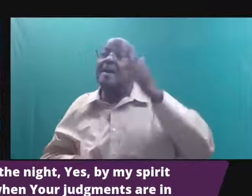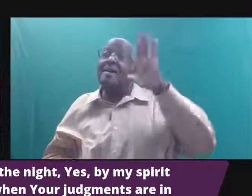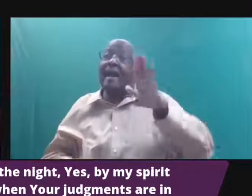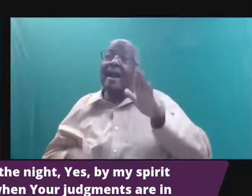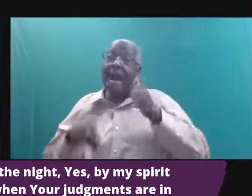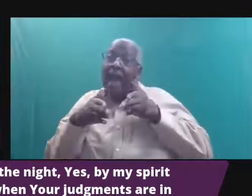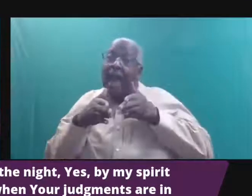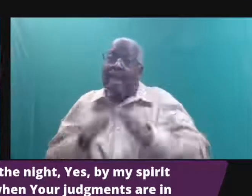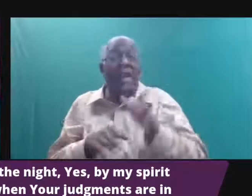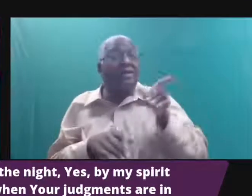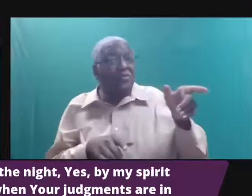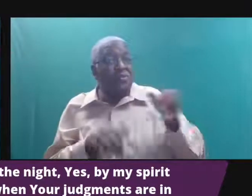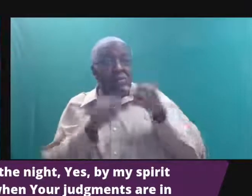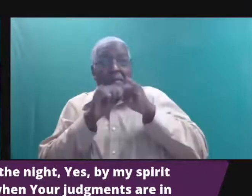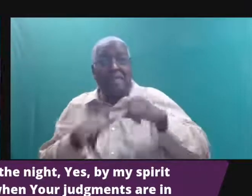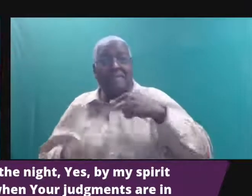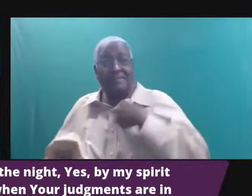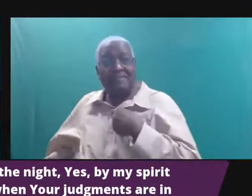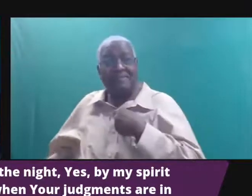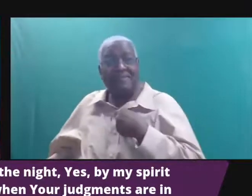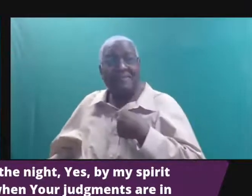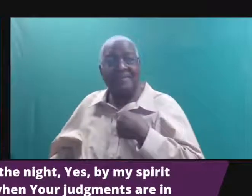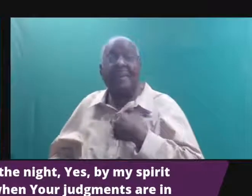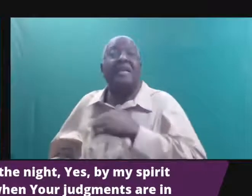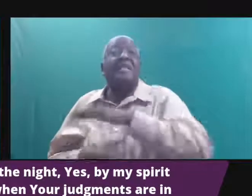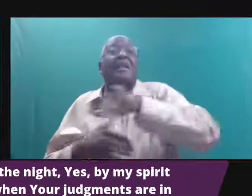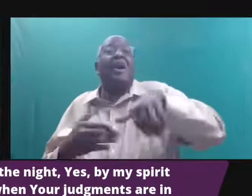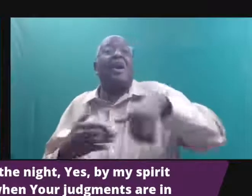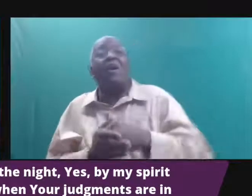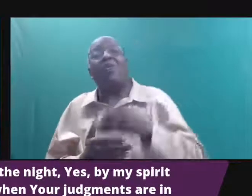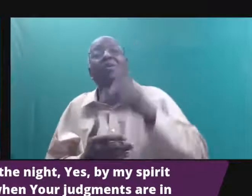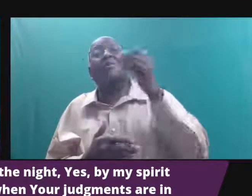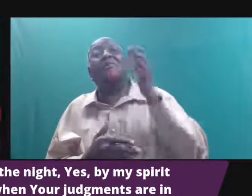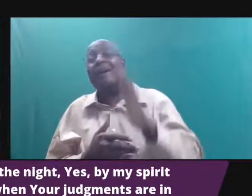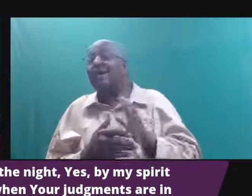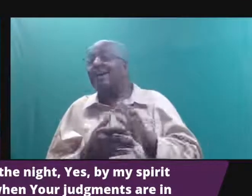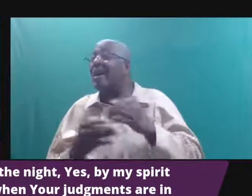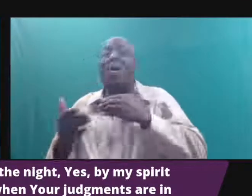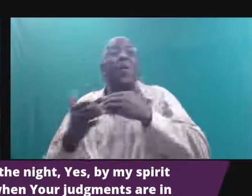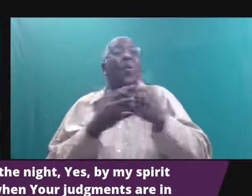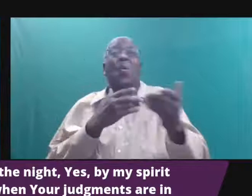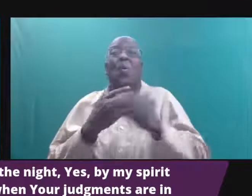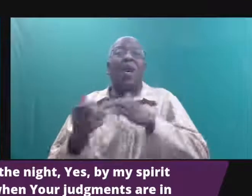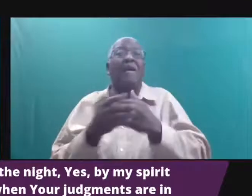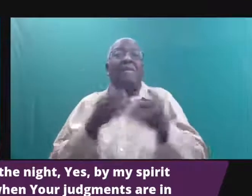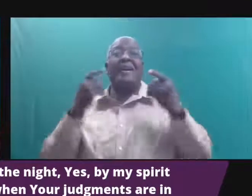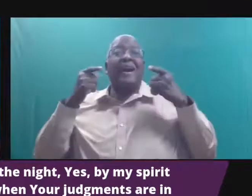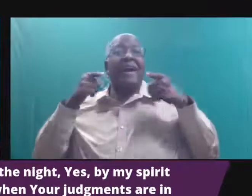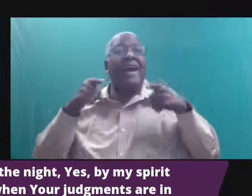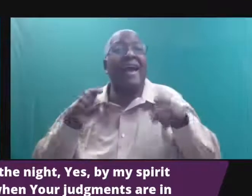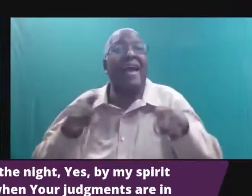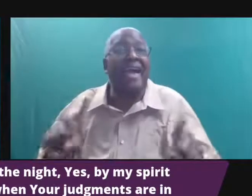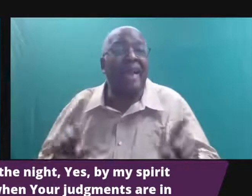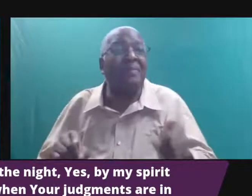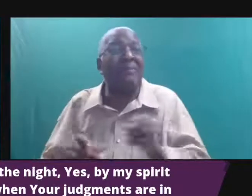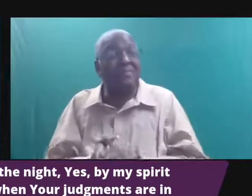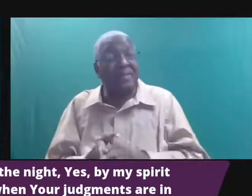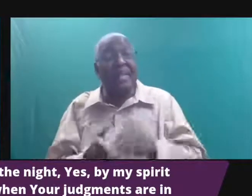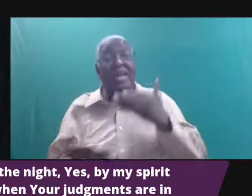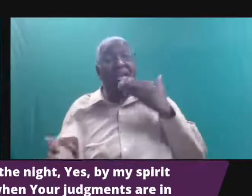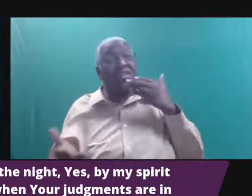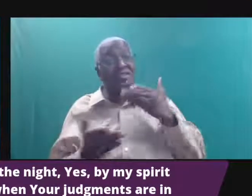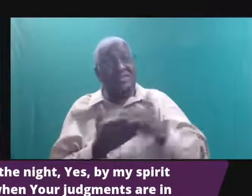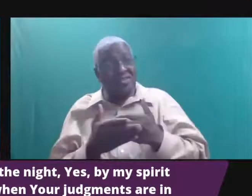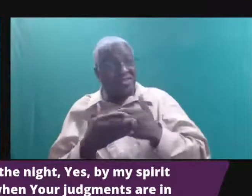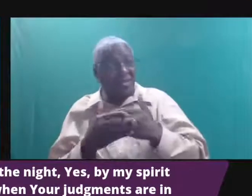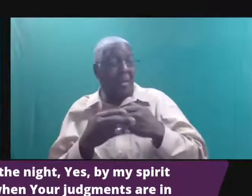me. And you realize that it's all God anyway. Everything that happens and is good in my